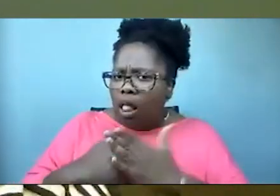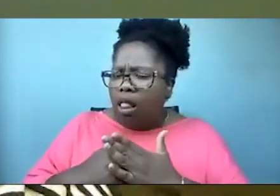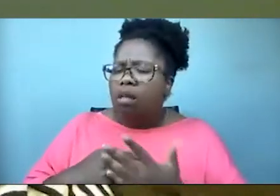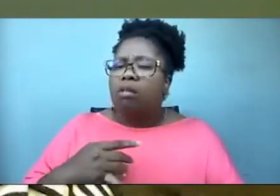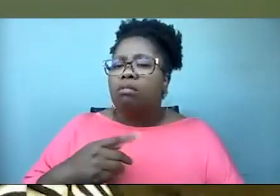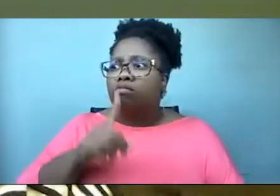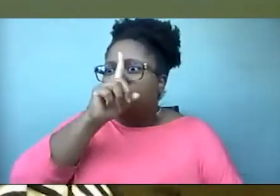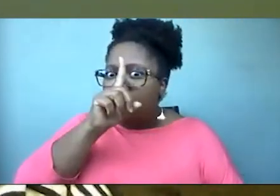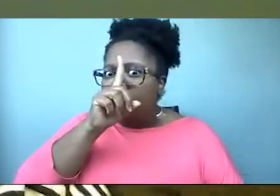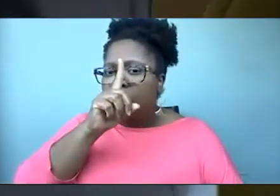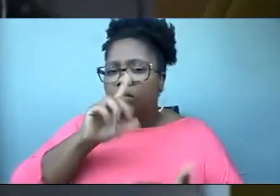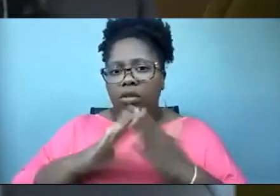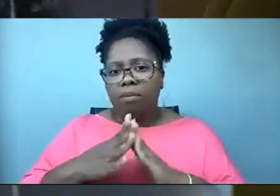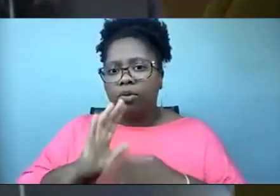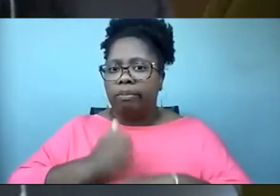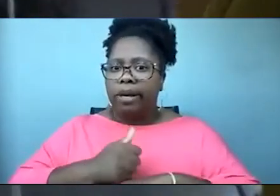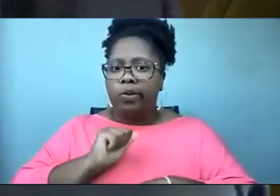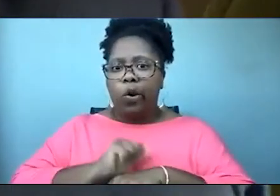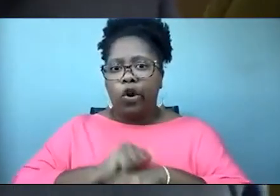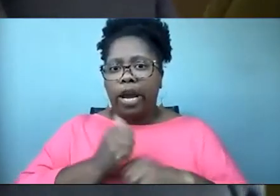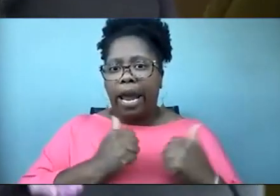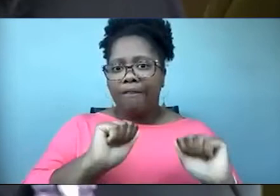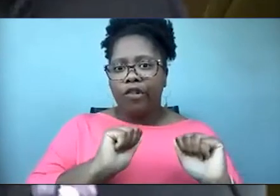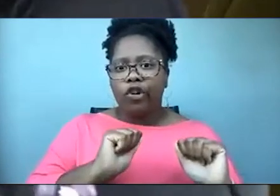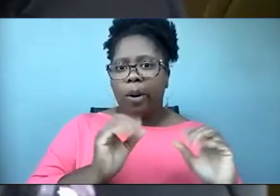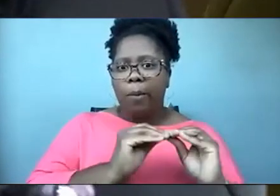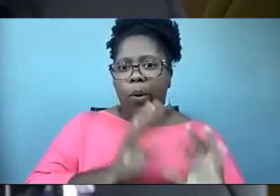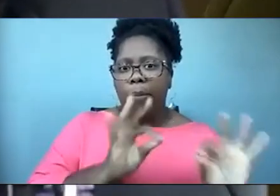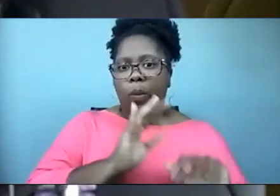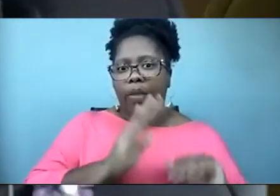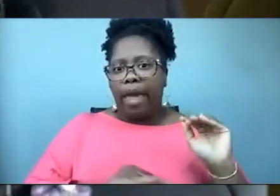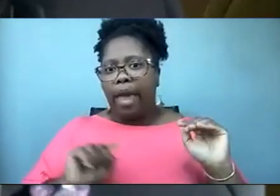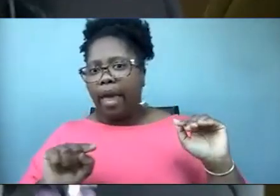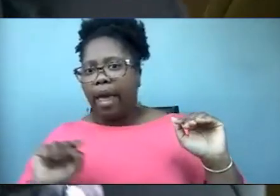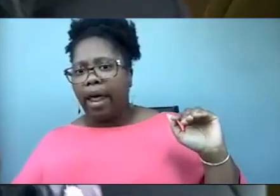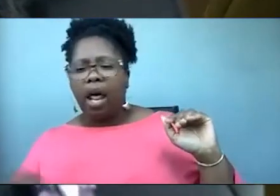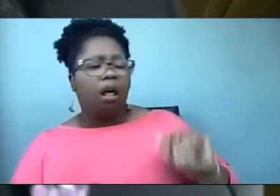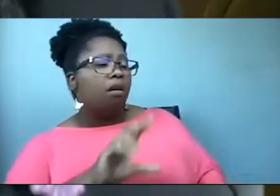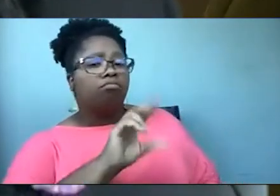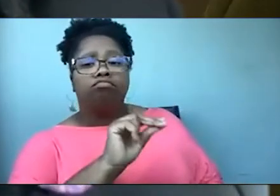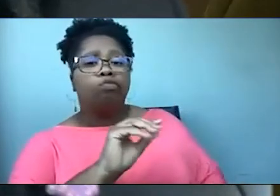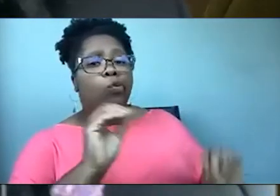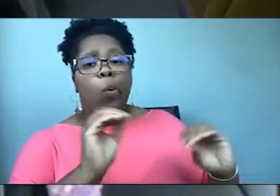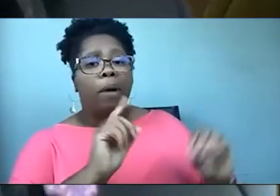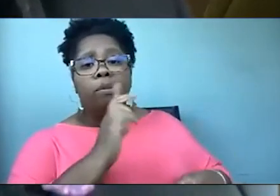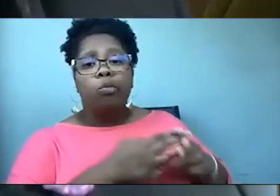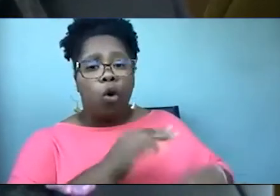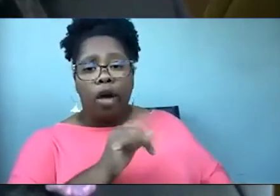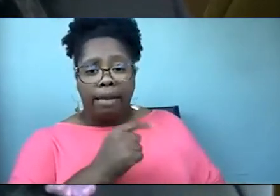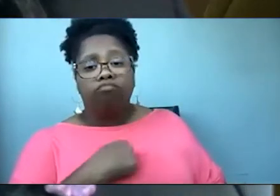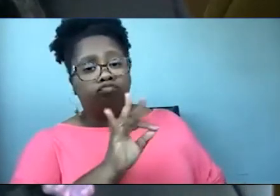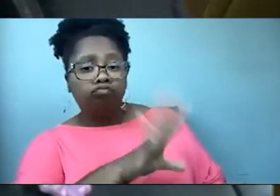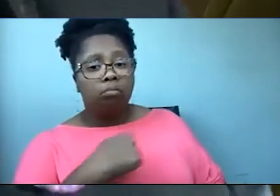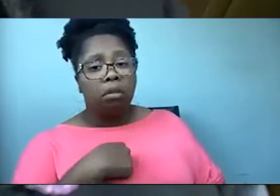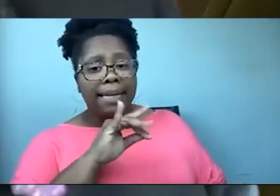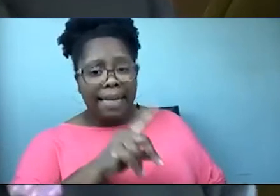And I think since no one brought it up, I thought I would, and also talk about the fact that if we're going to have the government